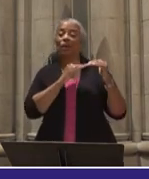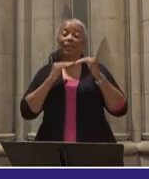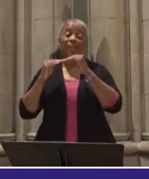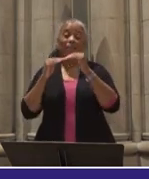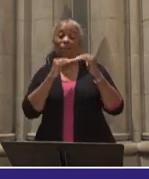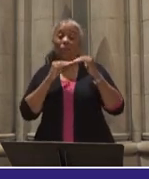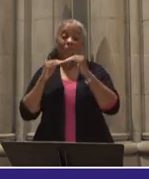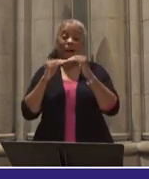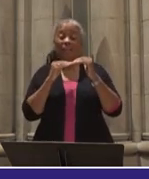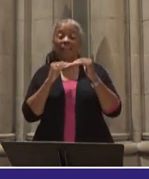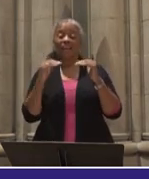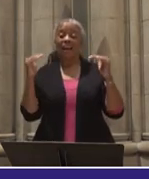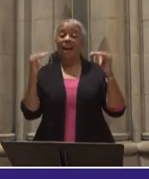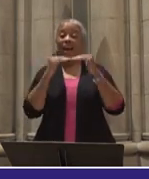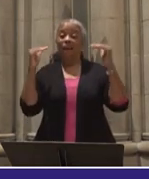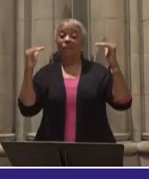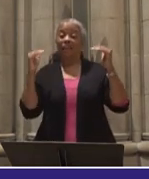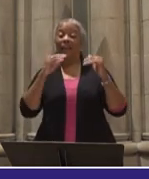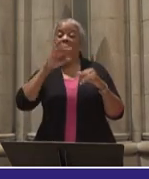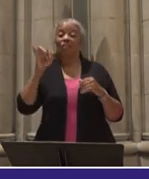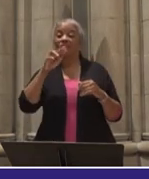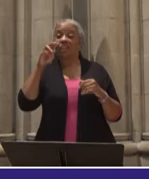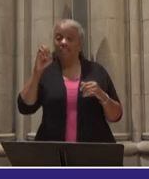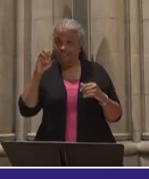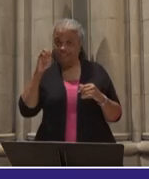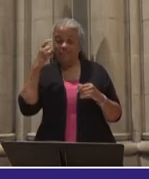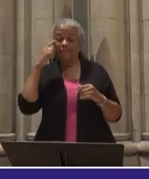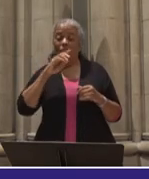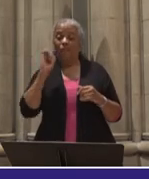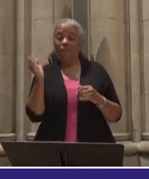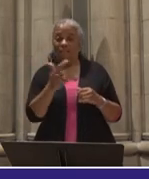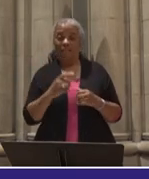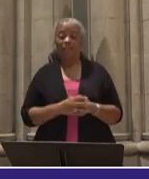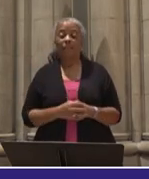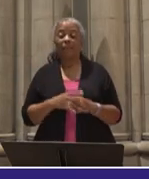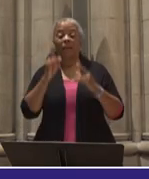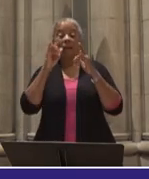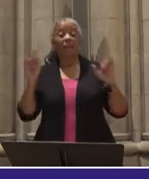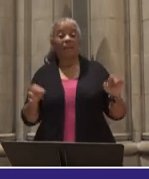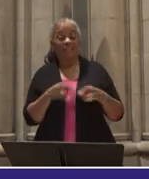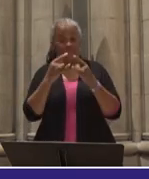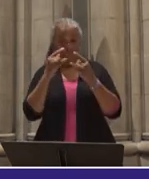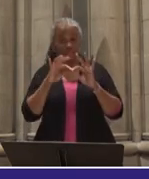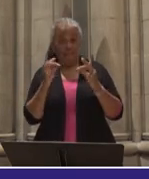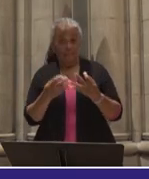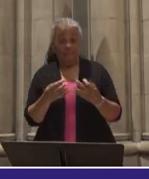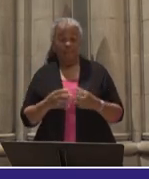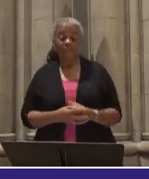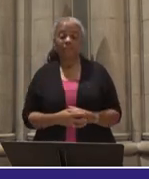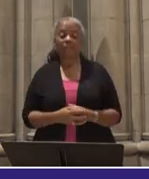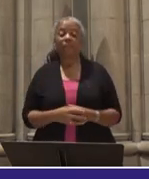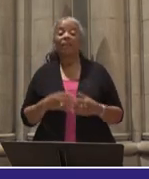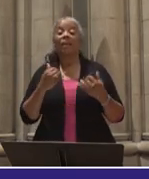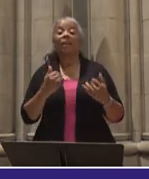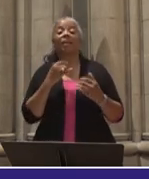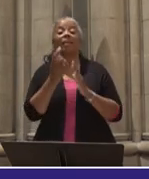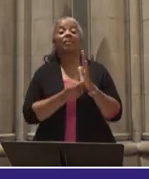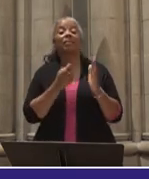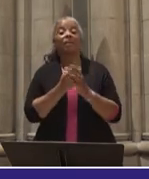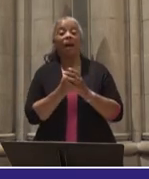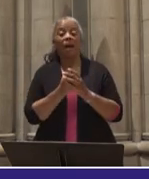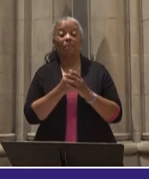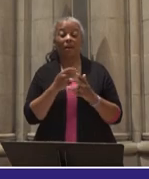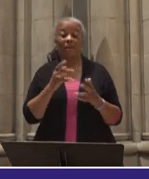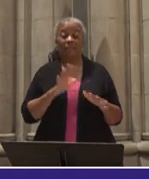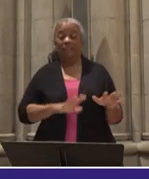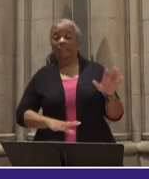equality, equity, and justice for all. Cathedral family, in this time of